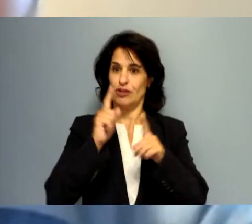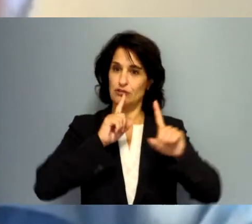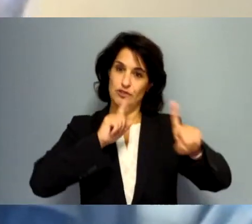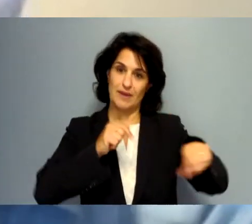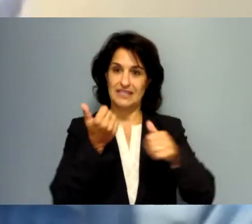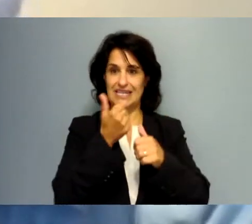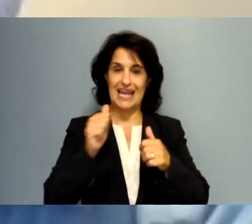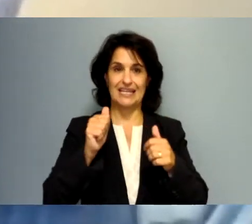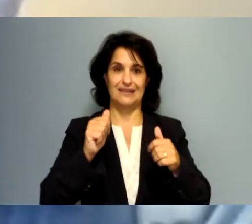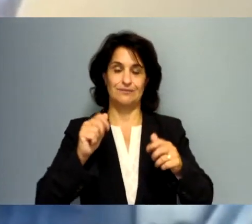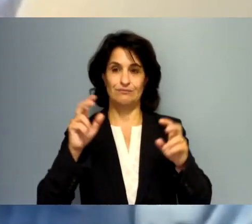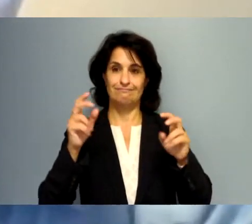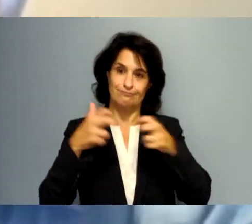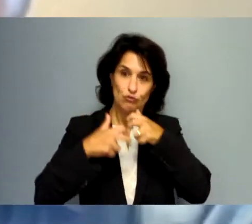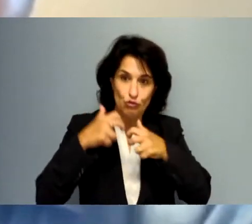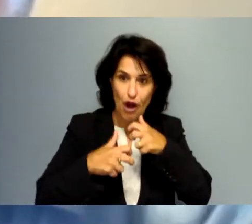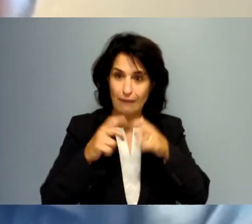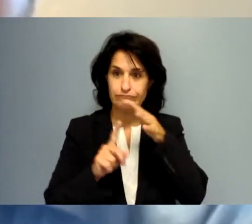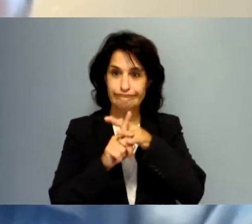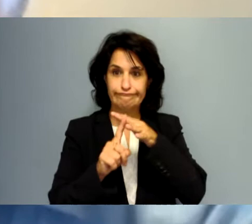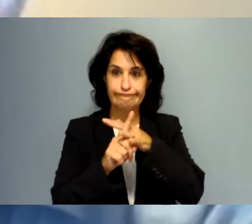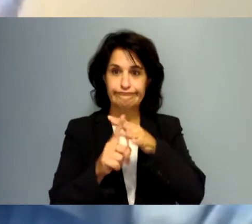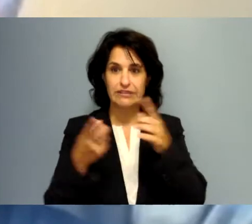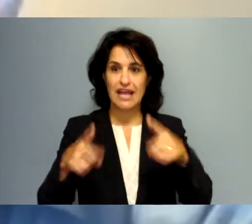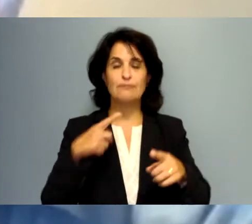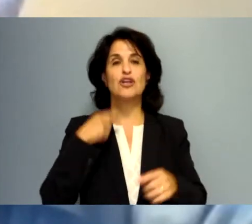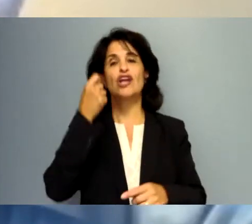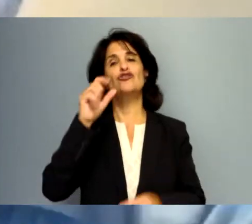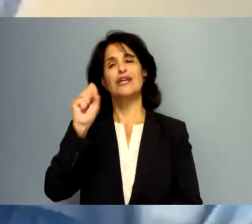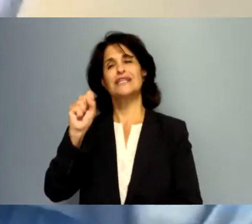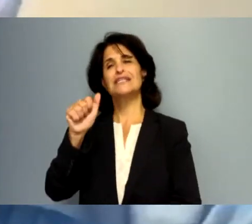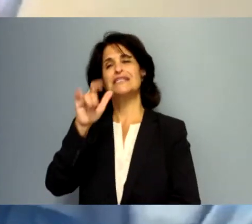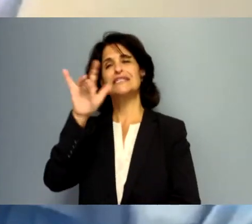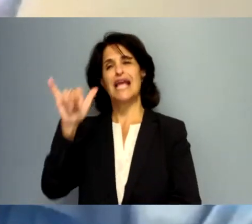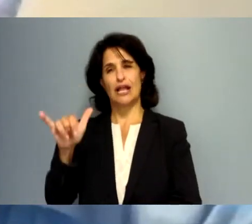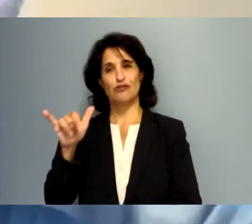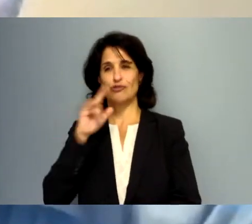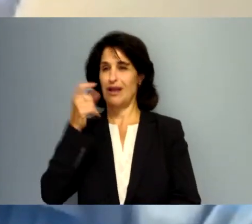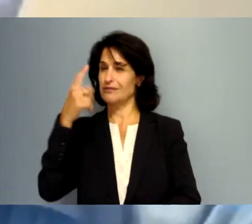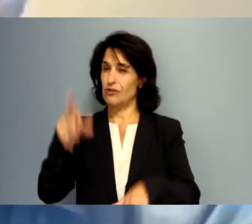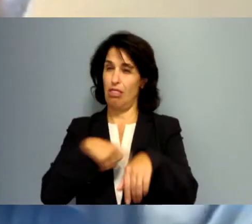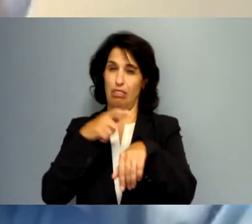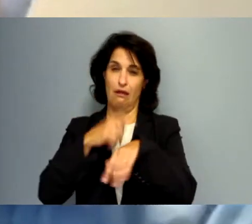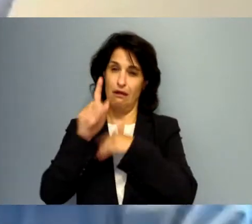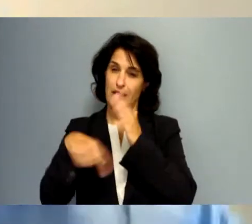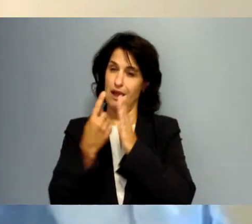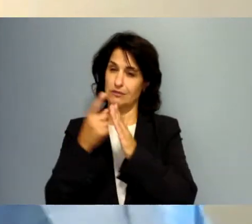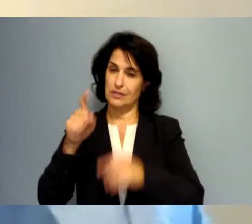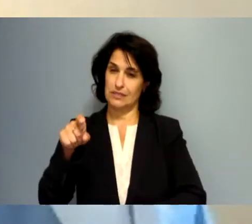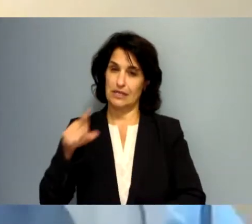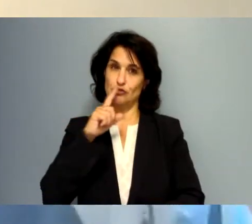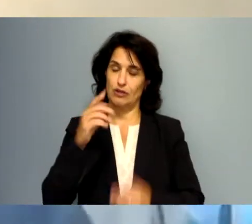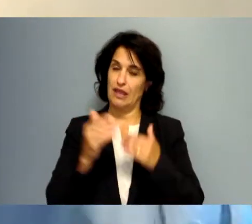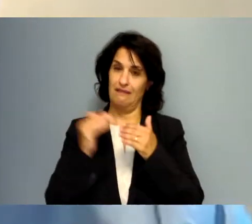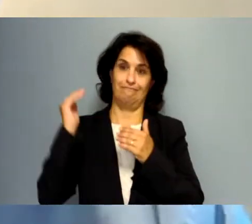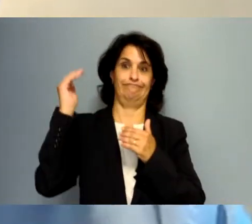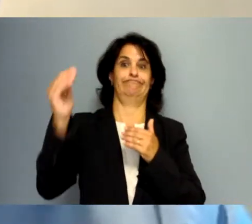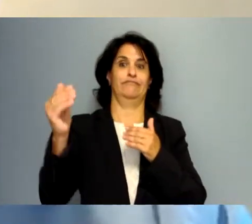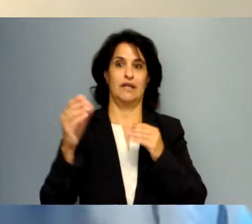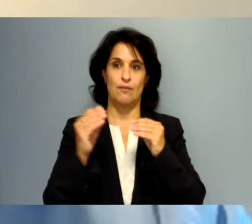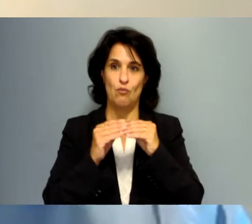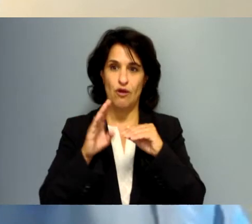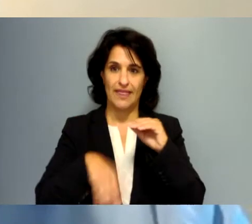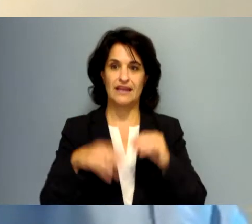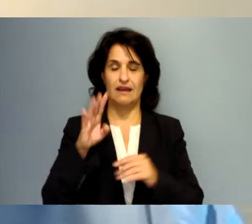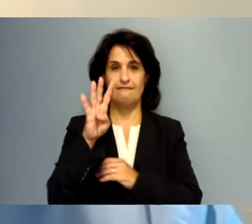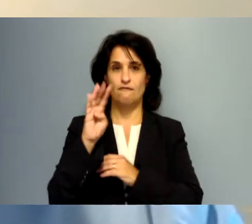the polls. It is a salary position and has long hours are necessary that far exceed a normal 40-hour